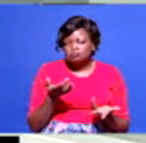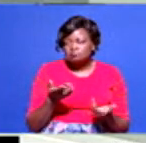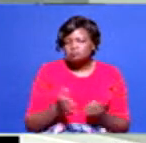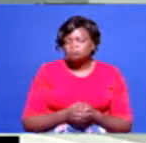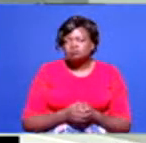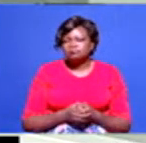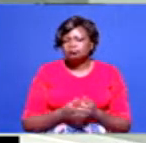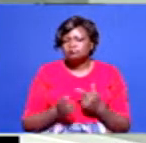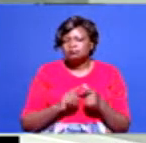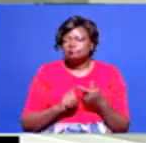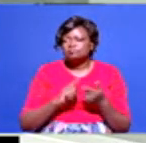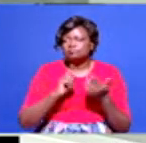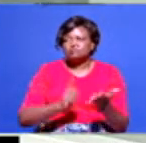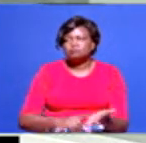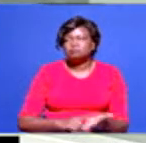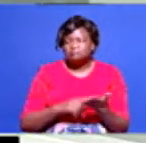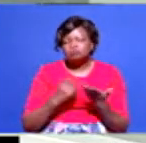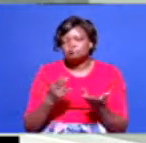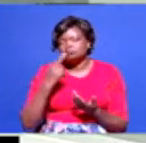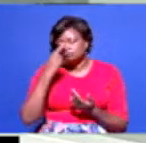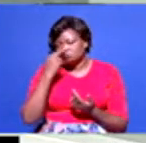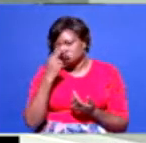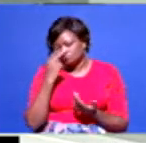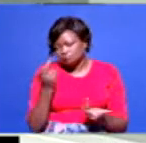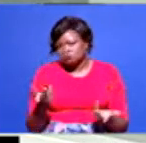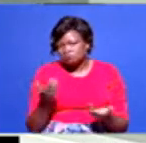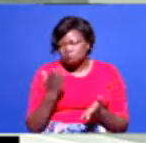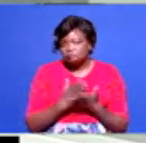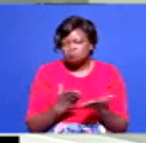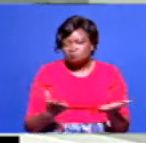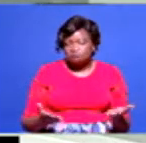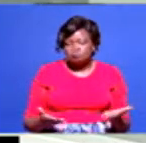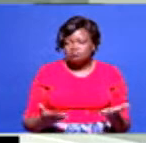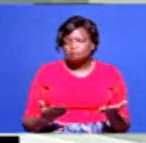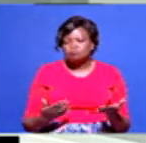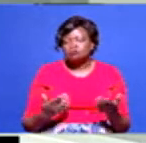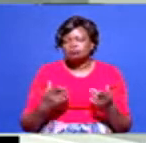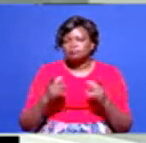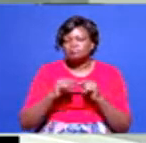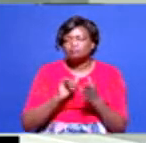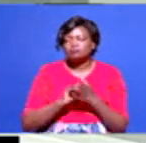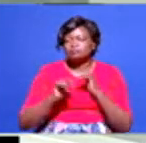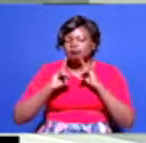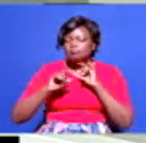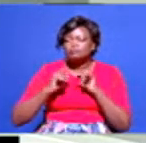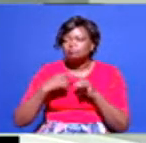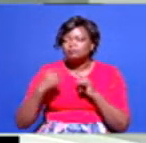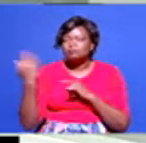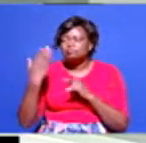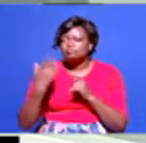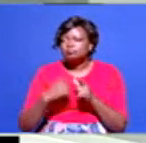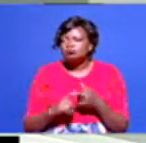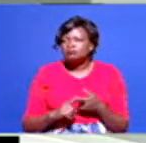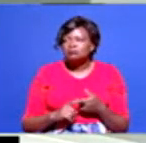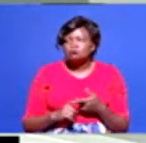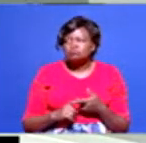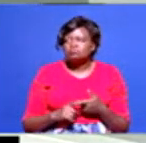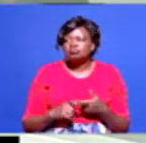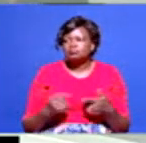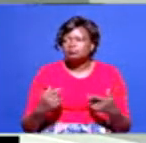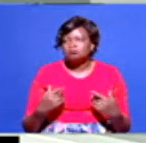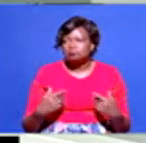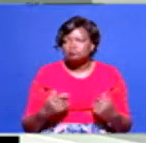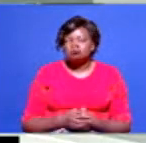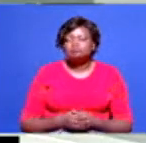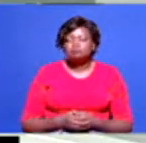just discussing his wit, his humor, you know, some of his famous quotes from his speeches. Never lacked, never a dull moment, actually,